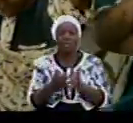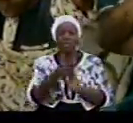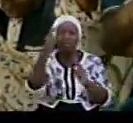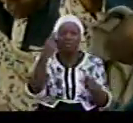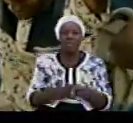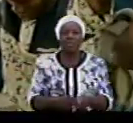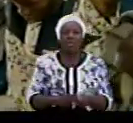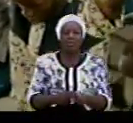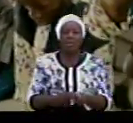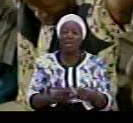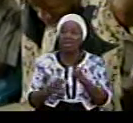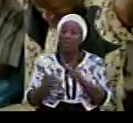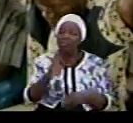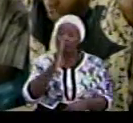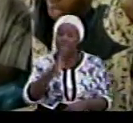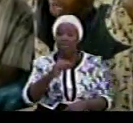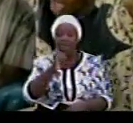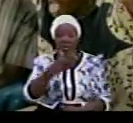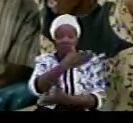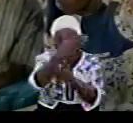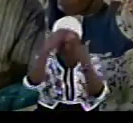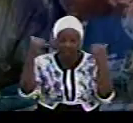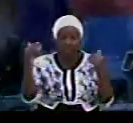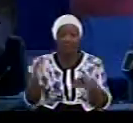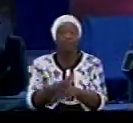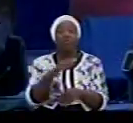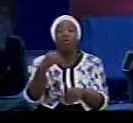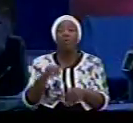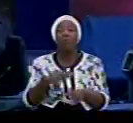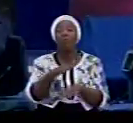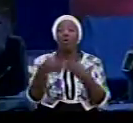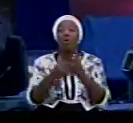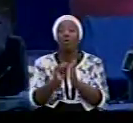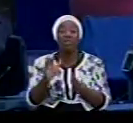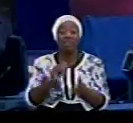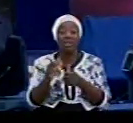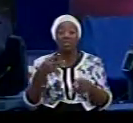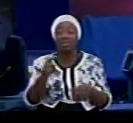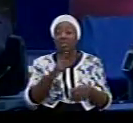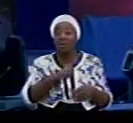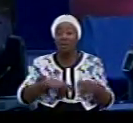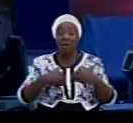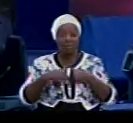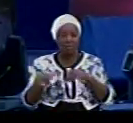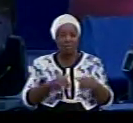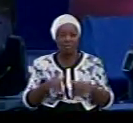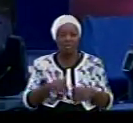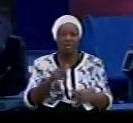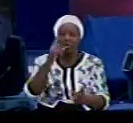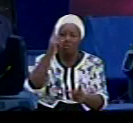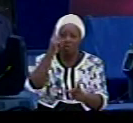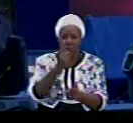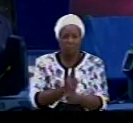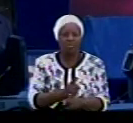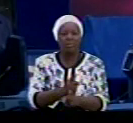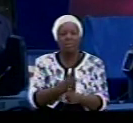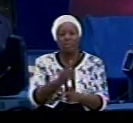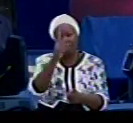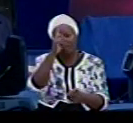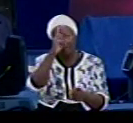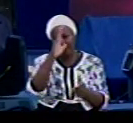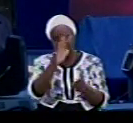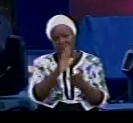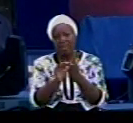Be not forgetful of all this thing God has done. Just believe.